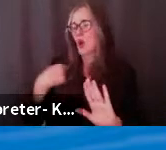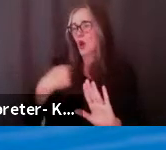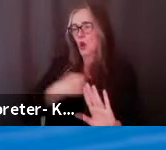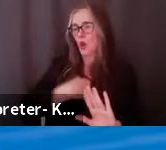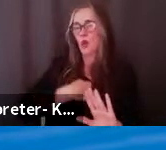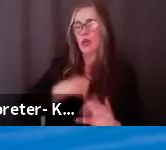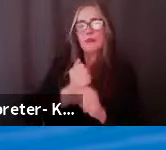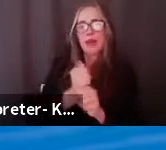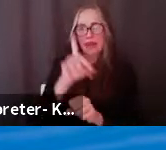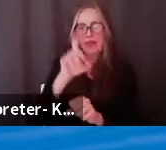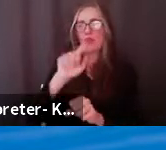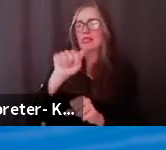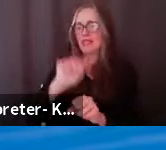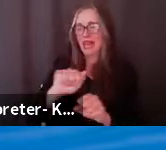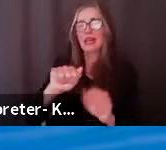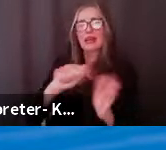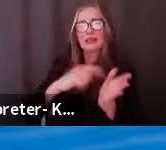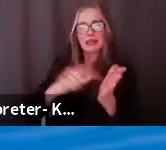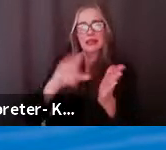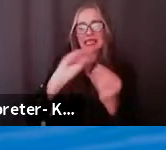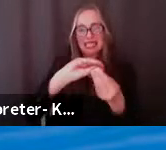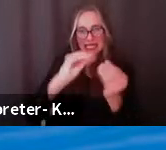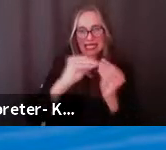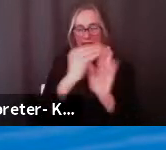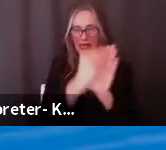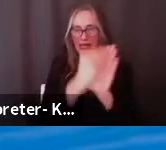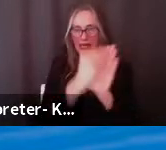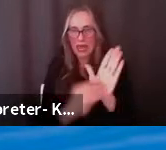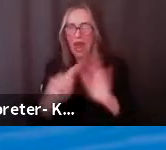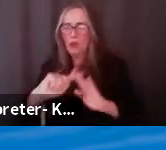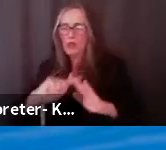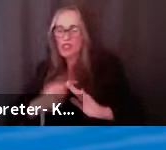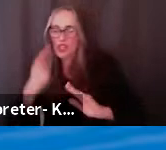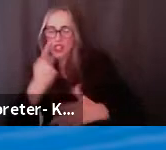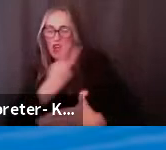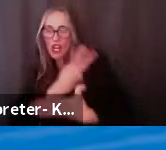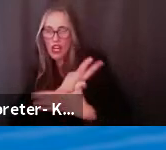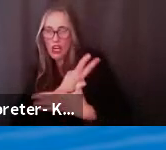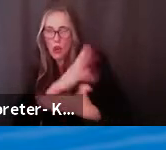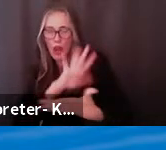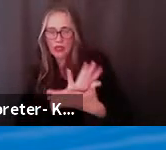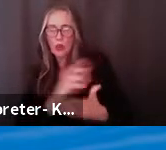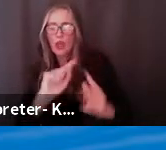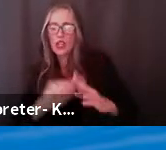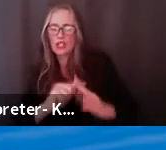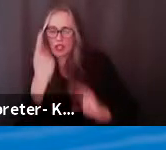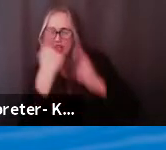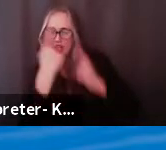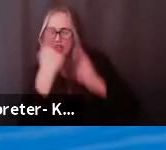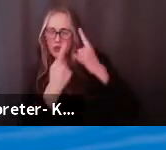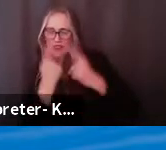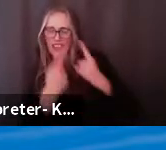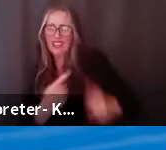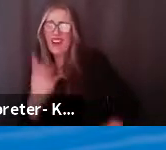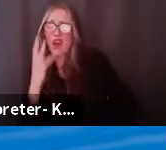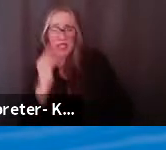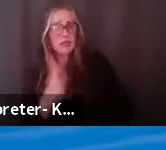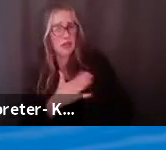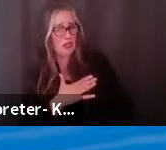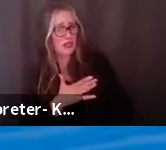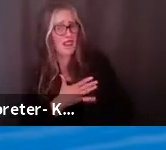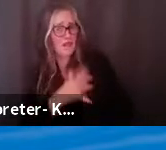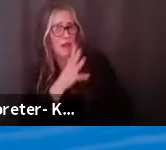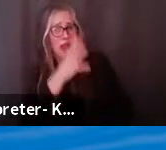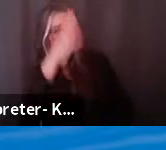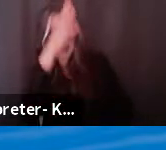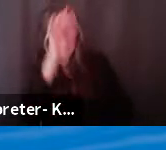law i was in the beginning stages of grad school starting to really reflect on my parents experiences navigating the